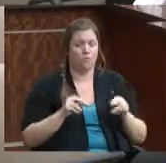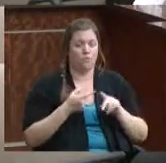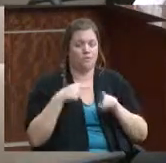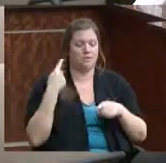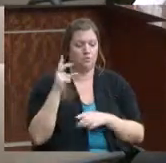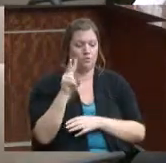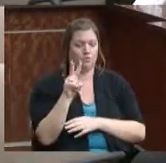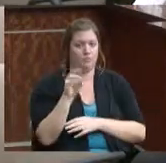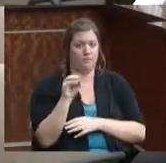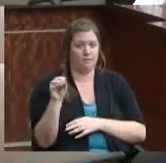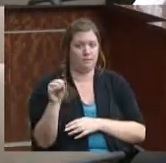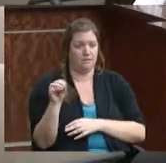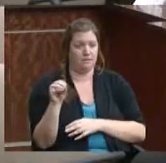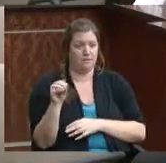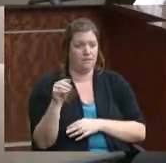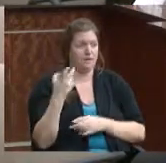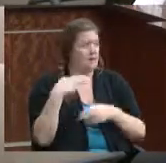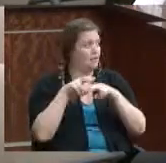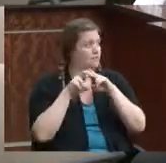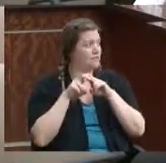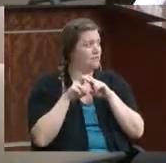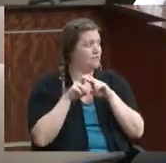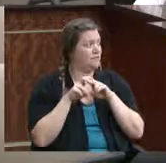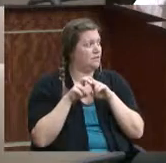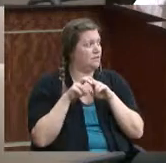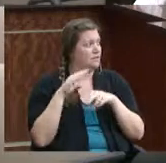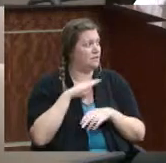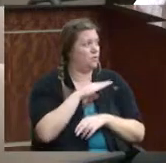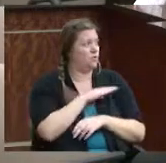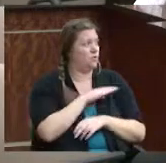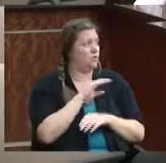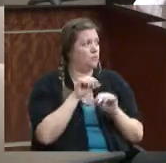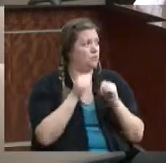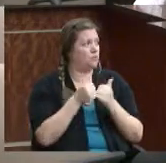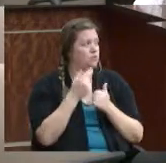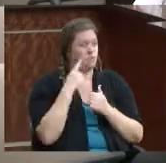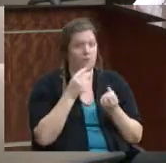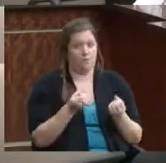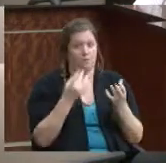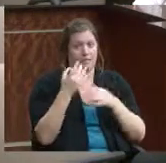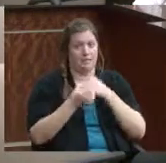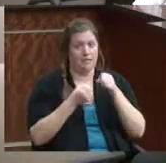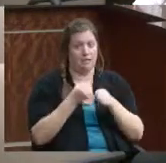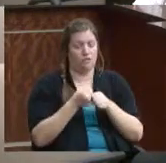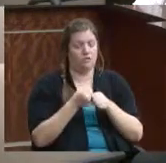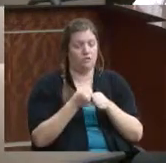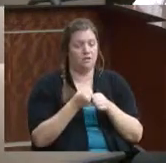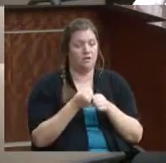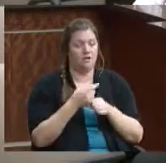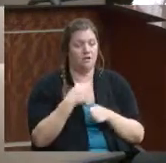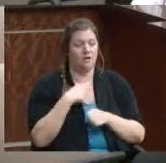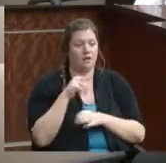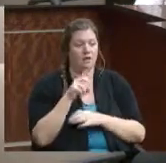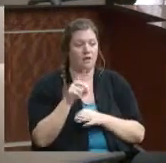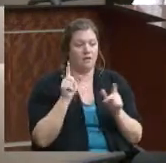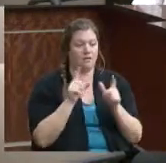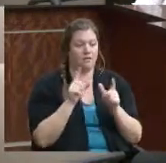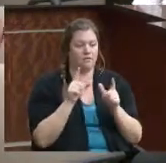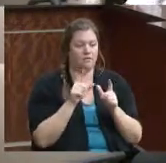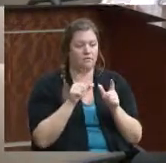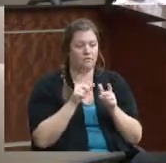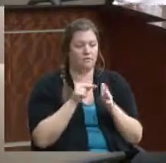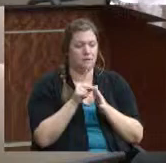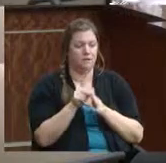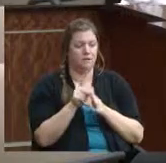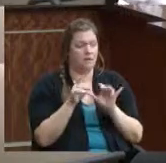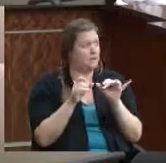since 2000, and I've sat on the board of our homeowners association for several years. I am a Maryland licensed professional